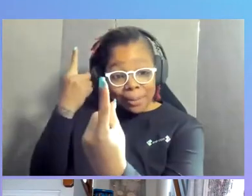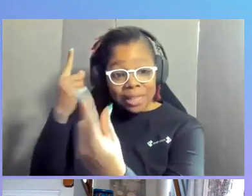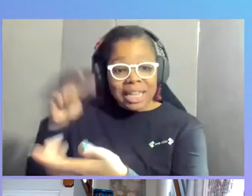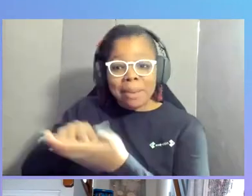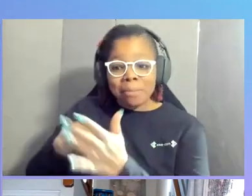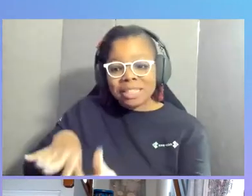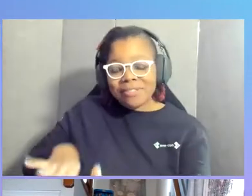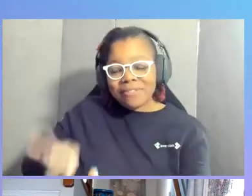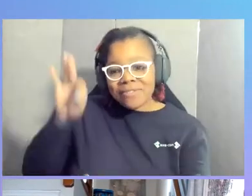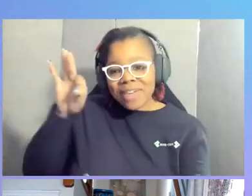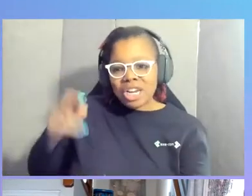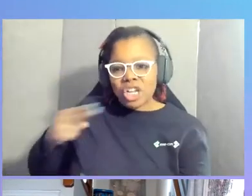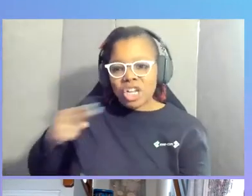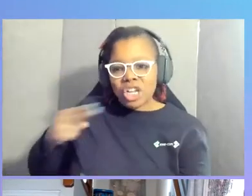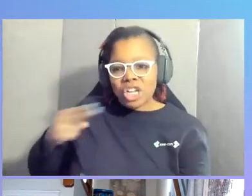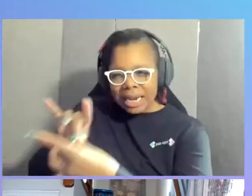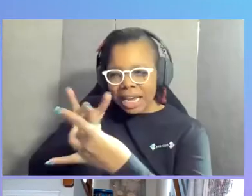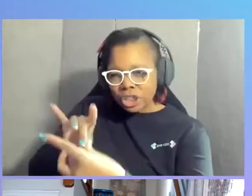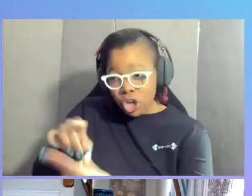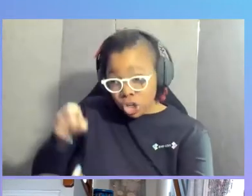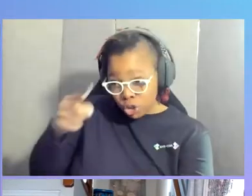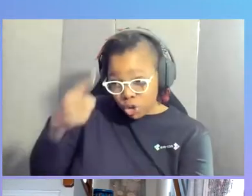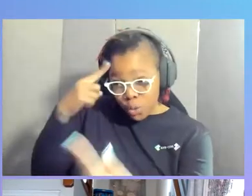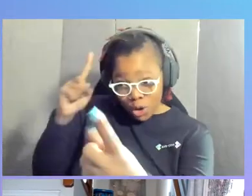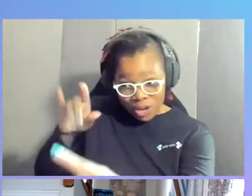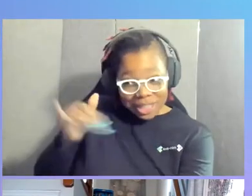human connection that makes you think that's good.